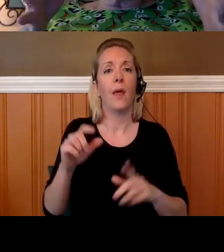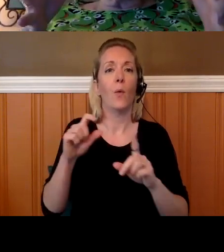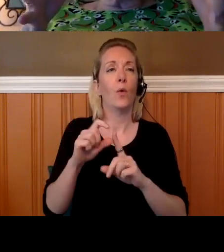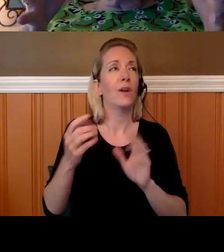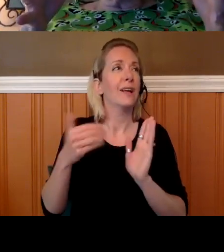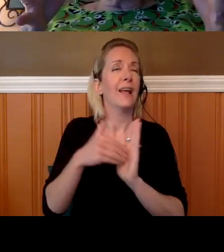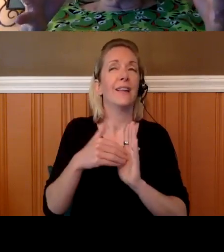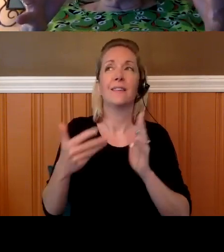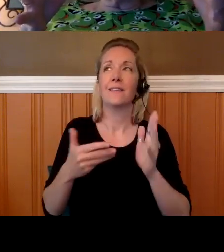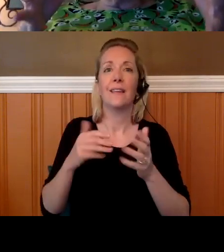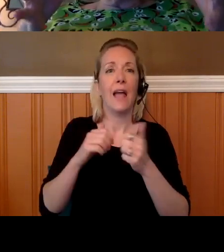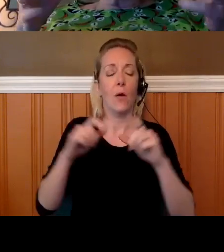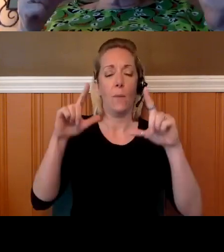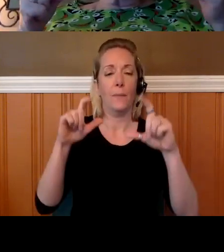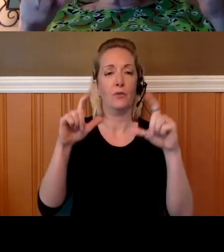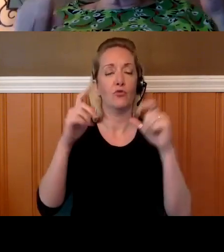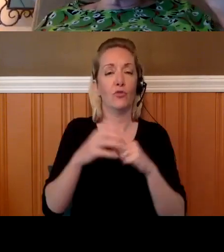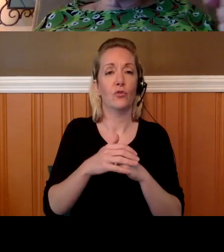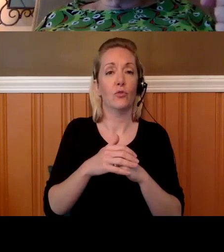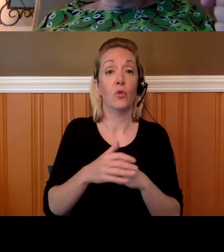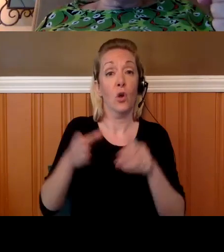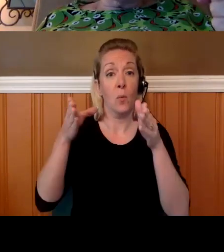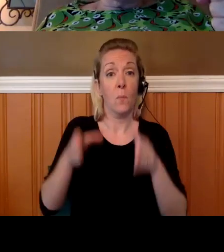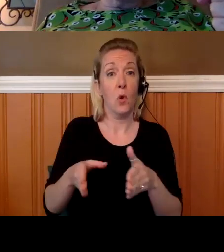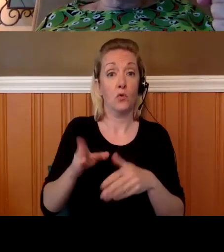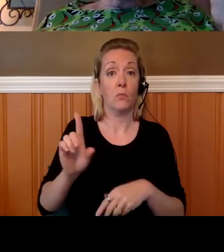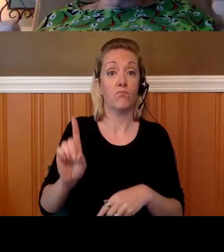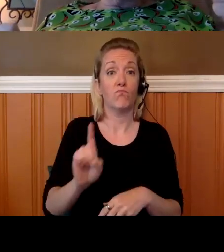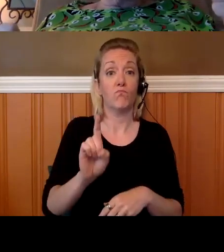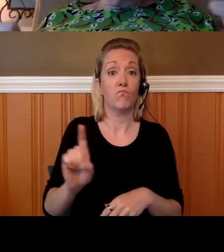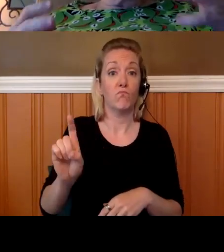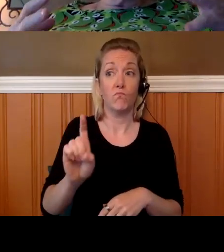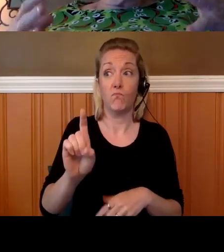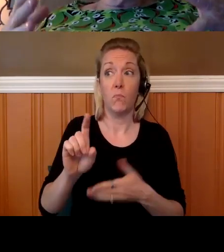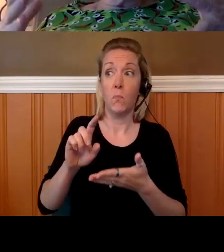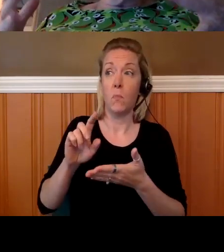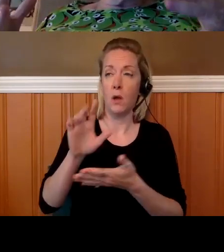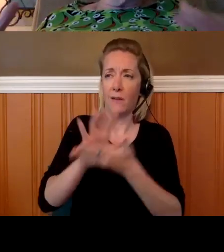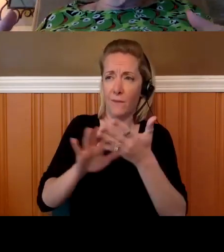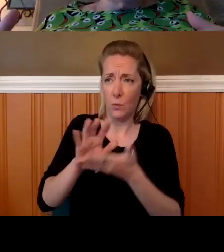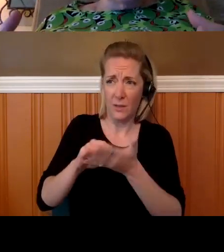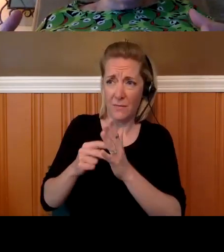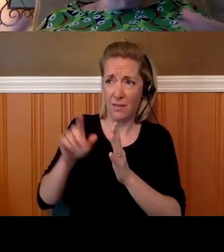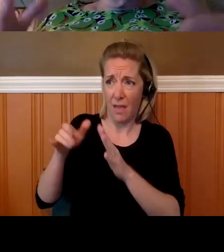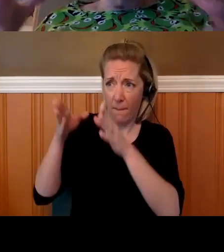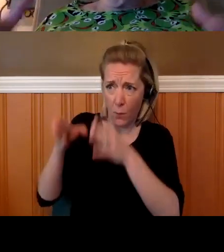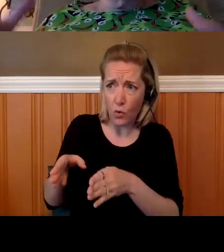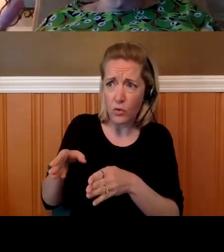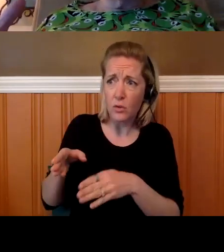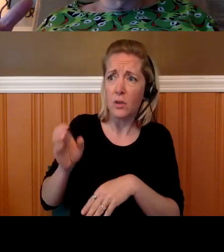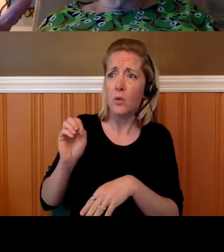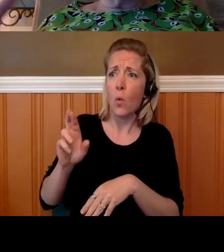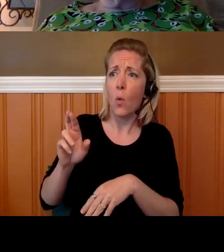that if we put a person walking, are you talking about that person? And that's the person you're